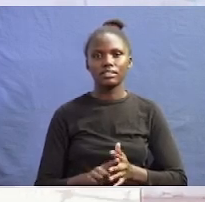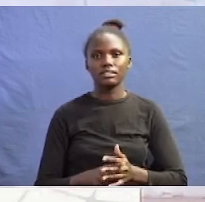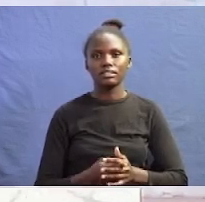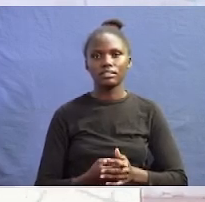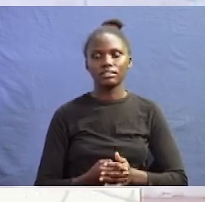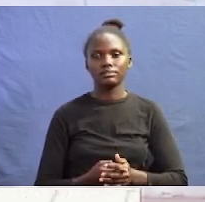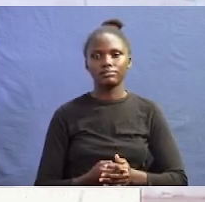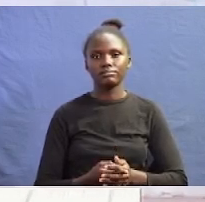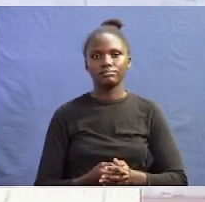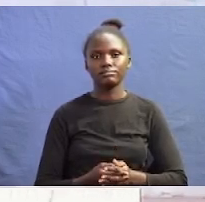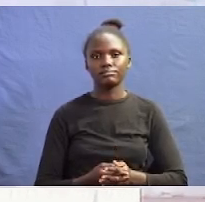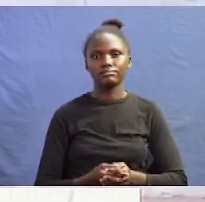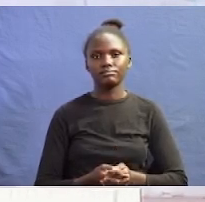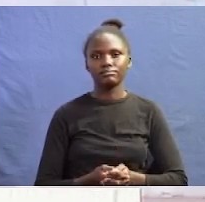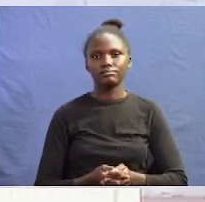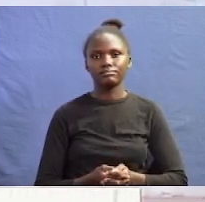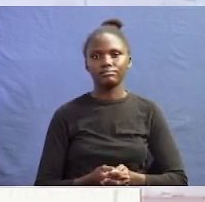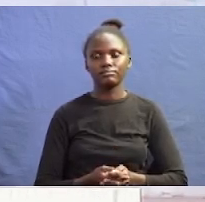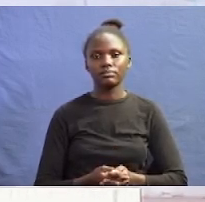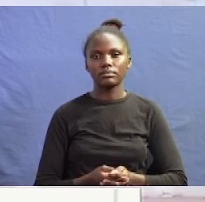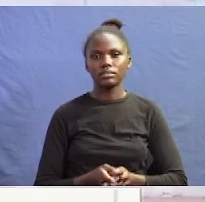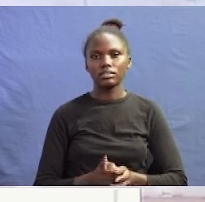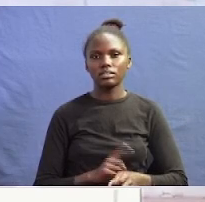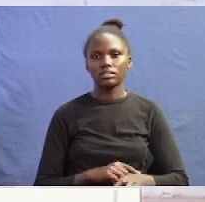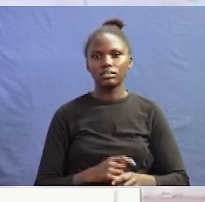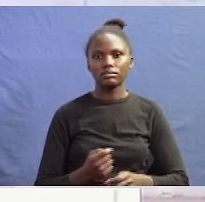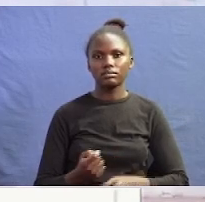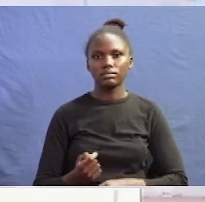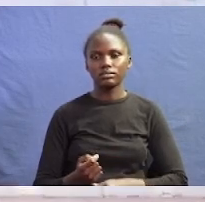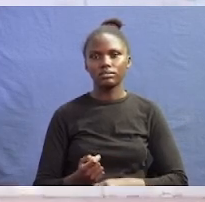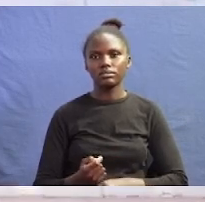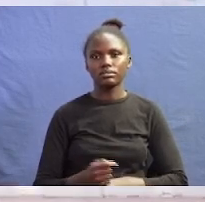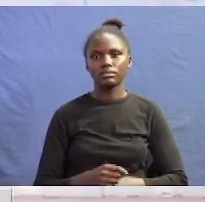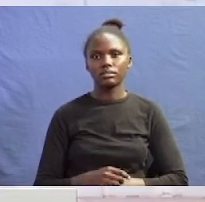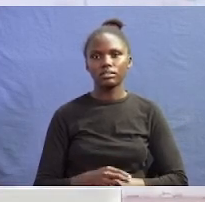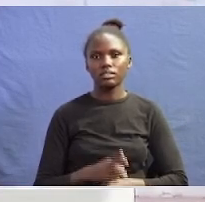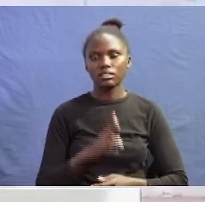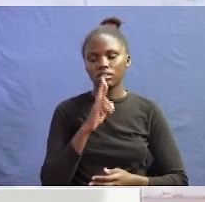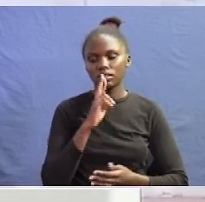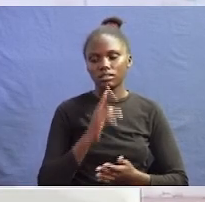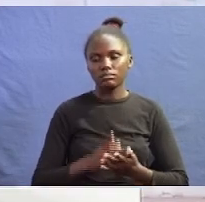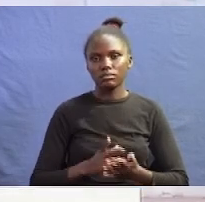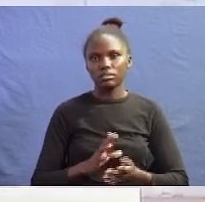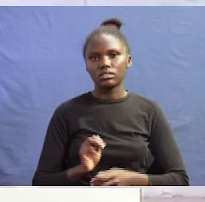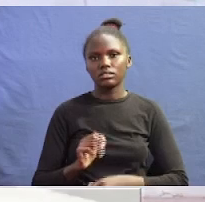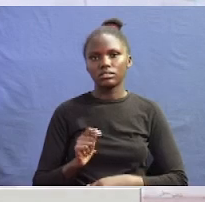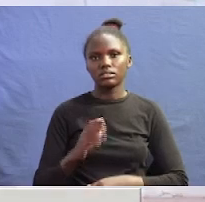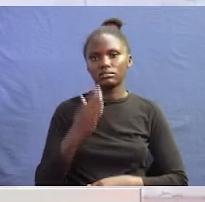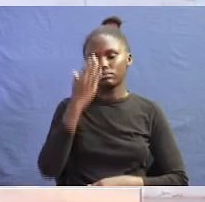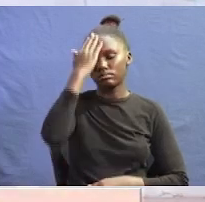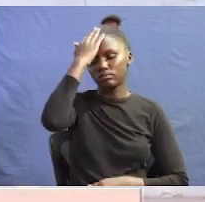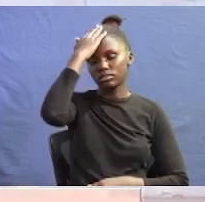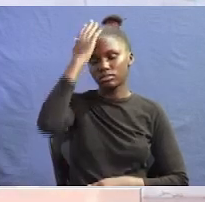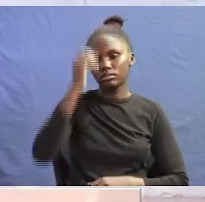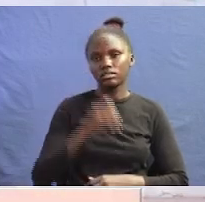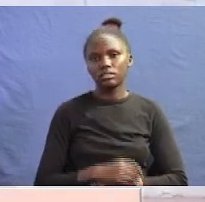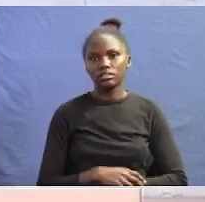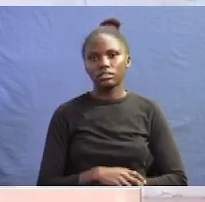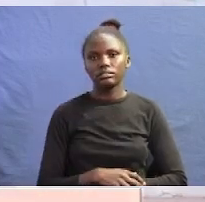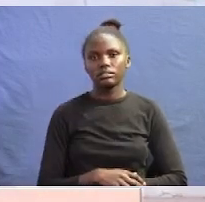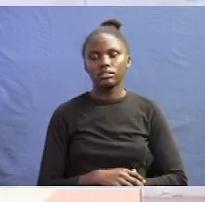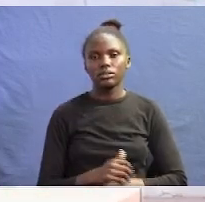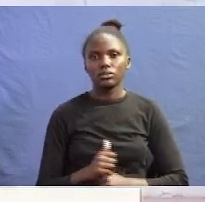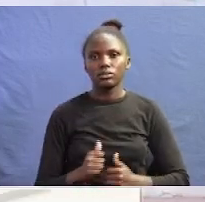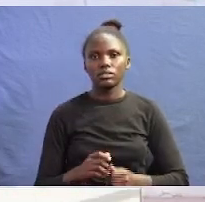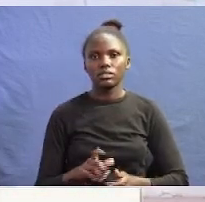you in just a while with our reporter Emmanuel Kutosi, our political affairs reporter Emmanuel Kutosi,